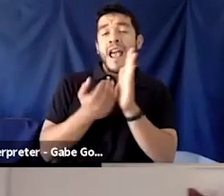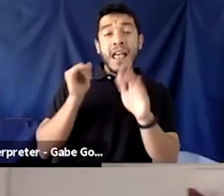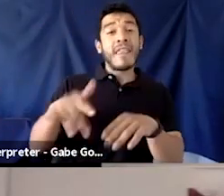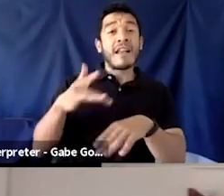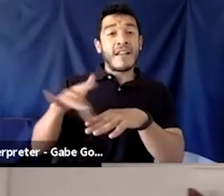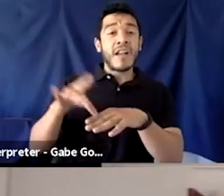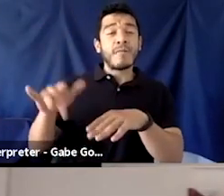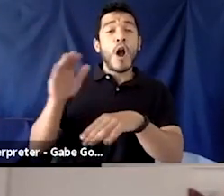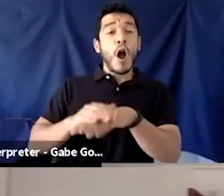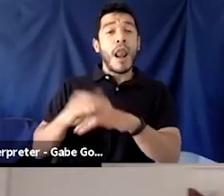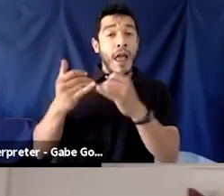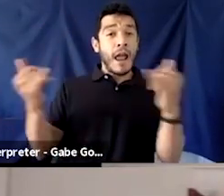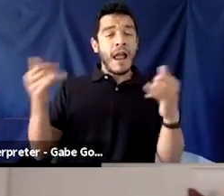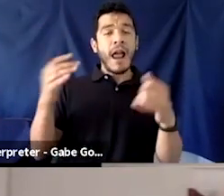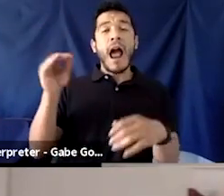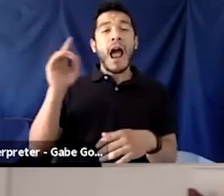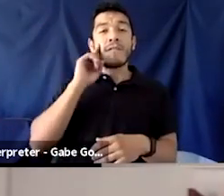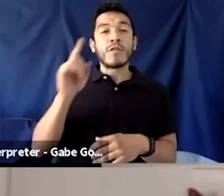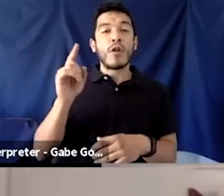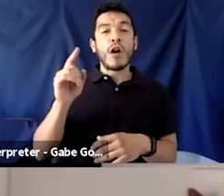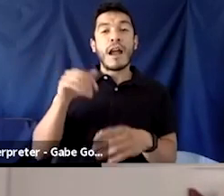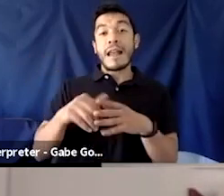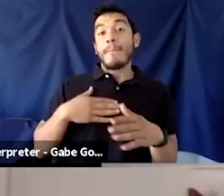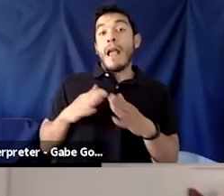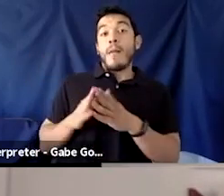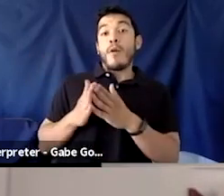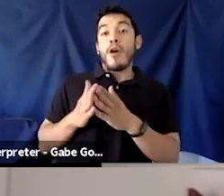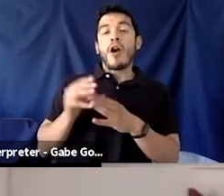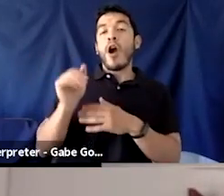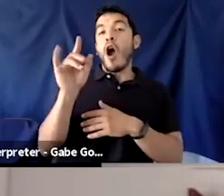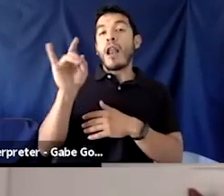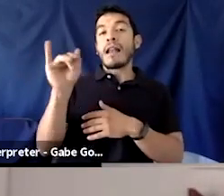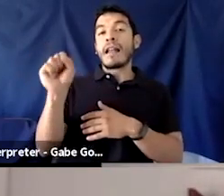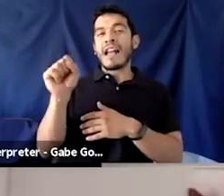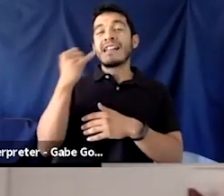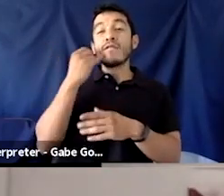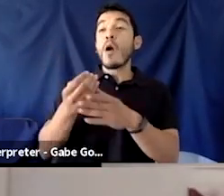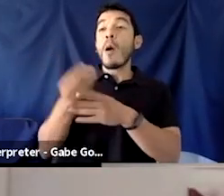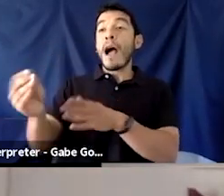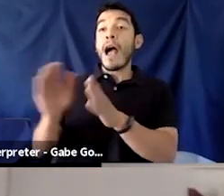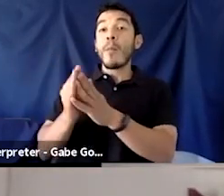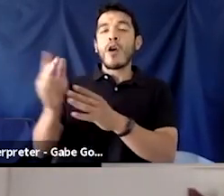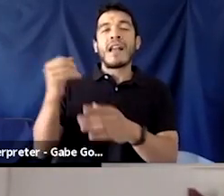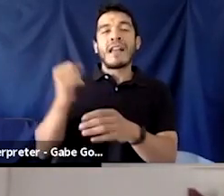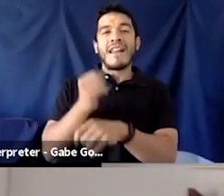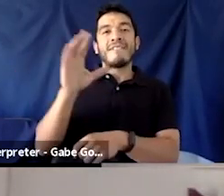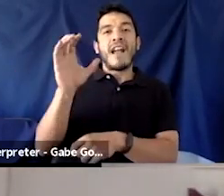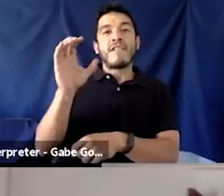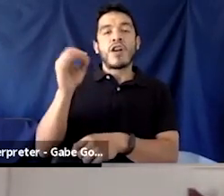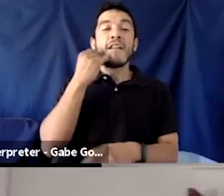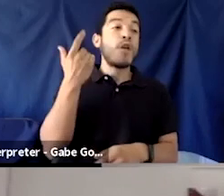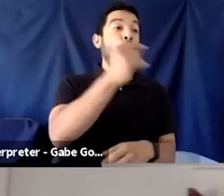my book, Marley Dias Gets It Done, and so can you. So if you purchase the book, you'll get 500. If you go to the website, you get 1,000. It's to